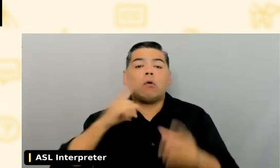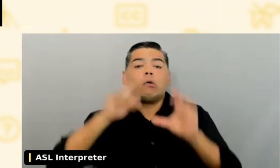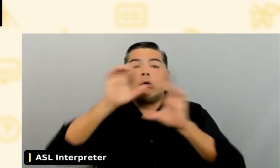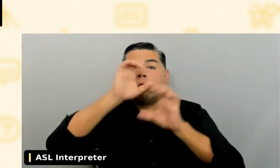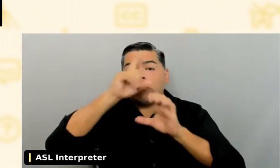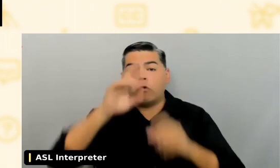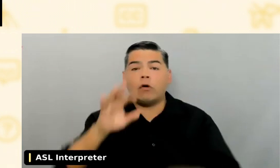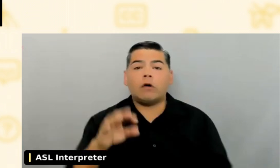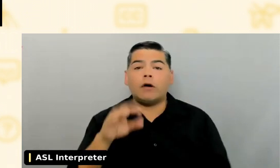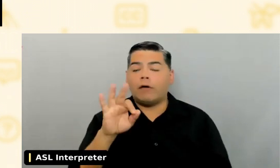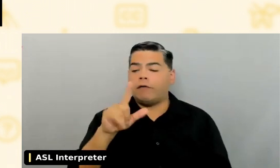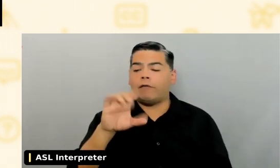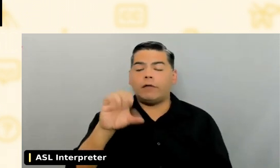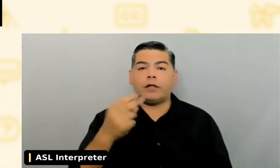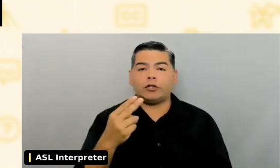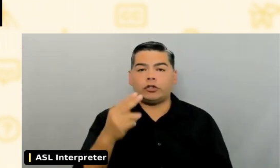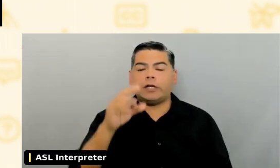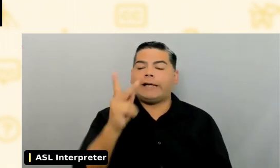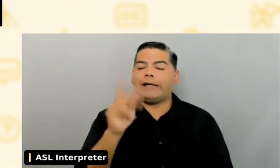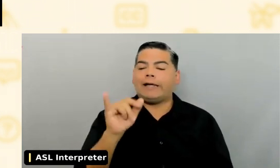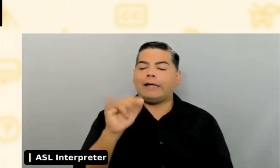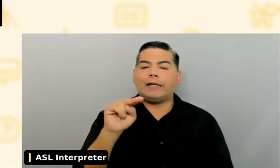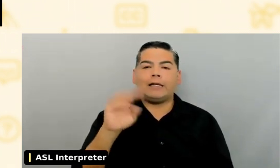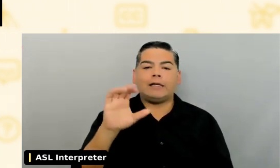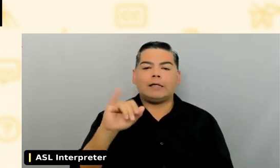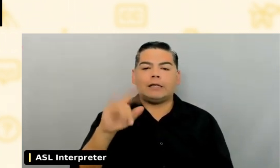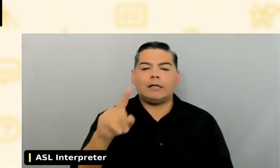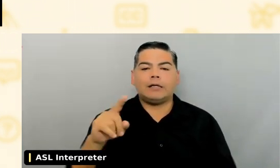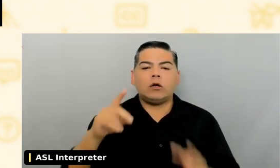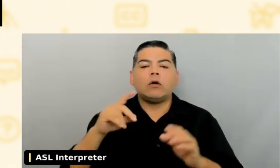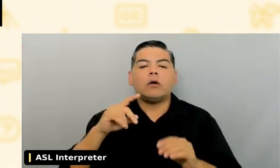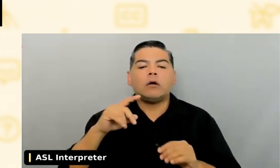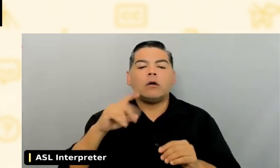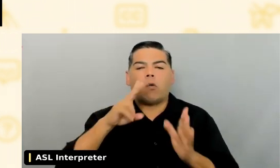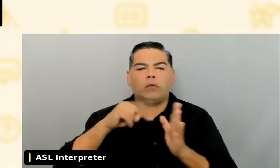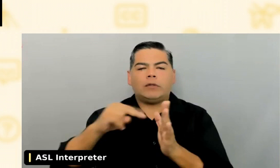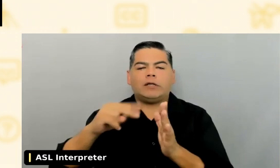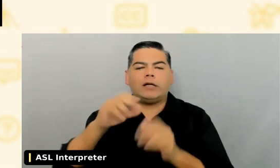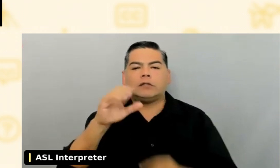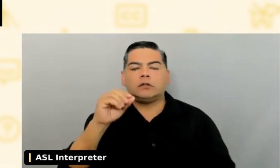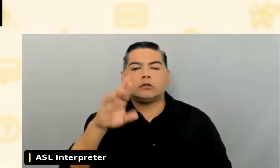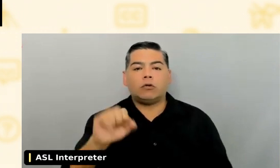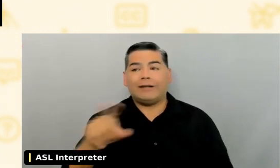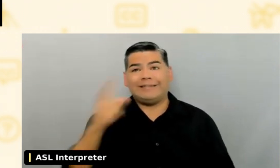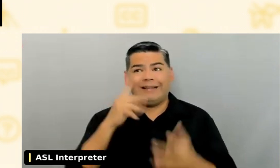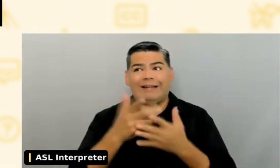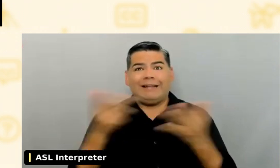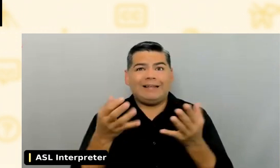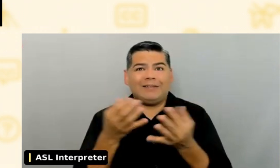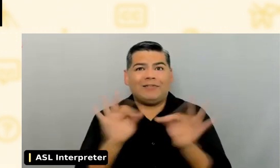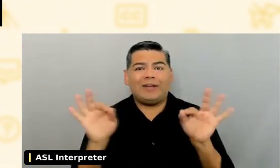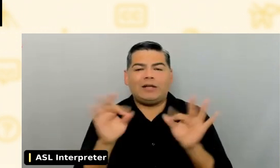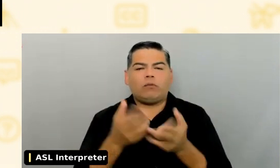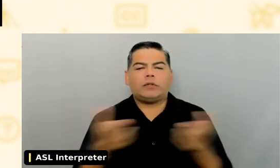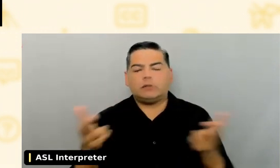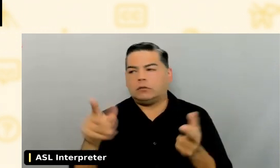Flesch Kincaid readability score. There are a bunch of free resources that I've seen on